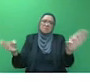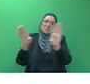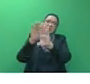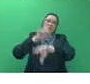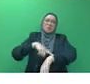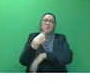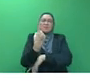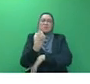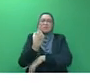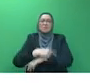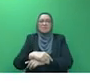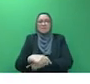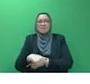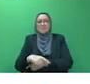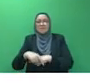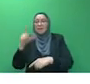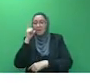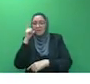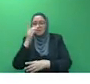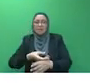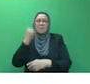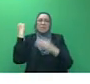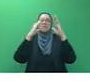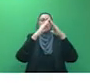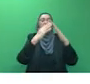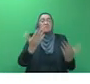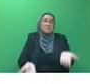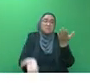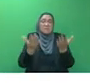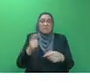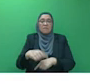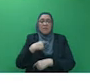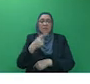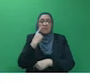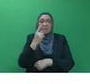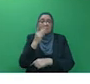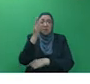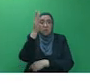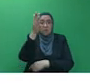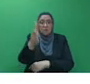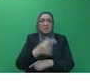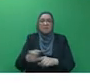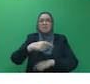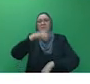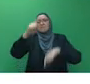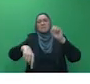i'm looking forward to multiple streams uh uh of income and of course social media will always be there